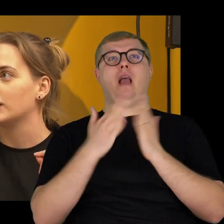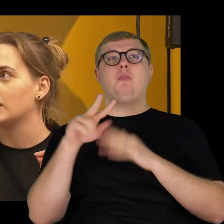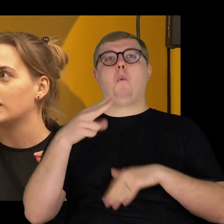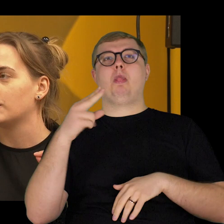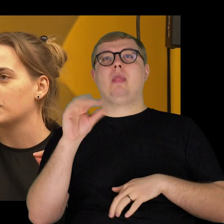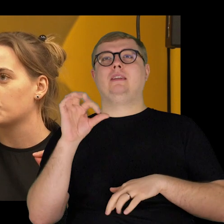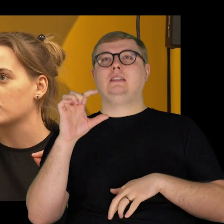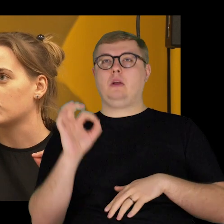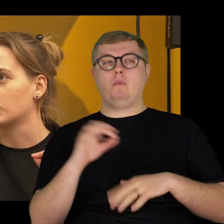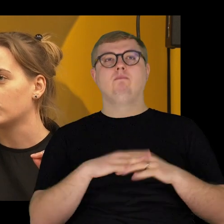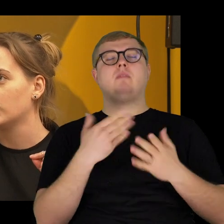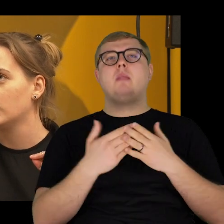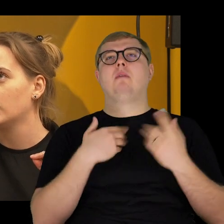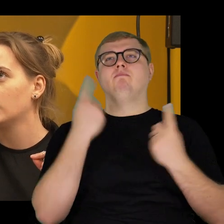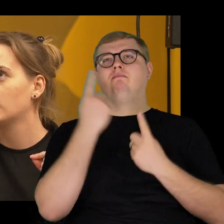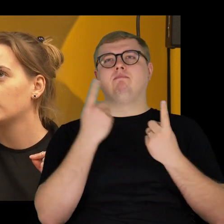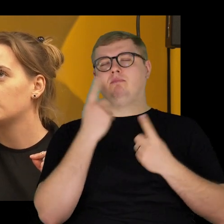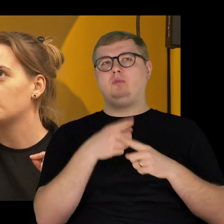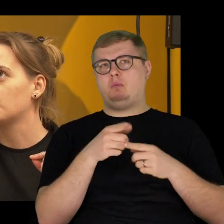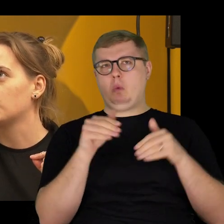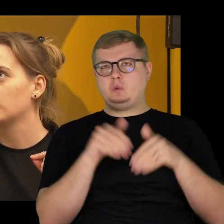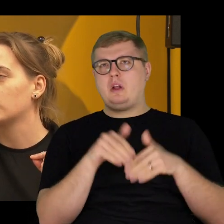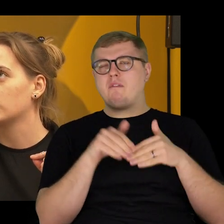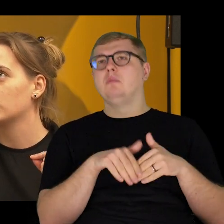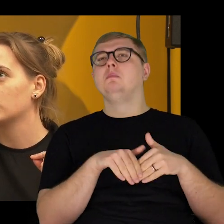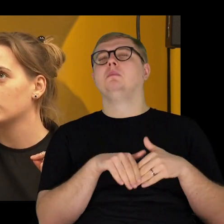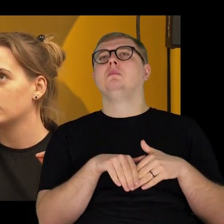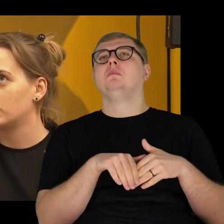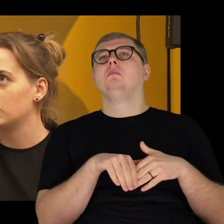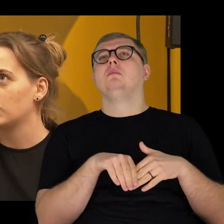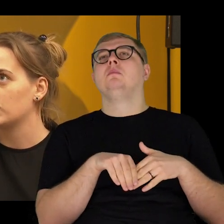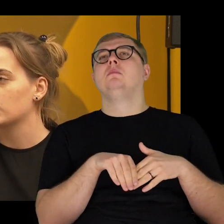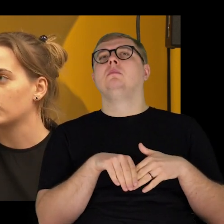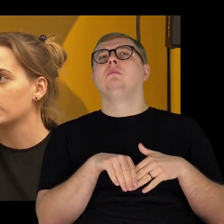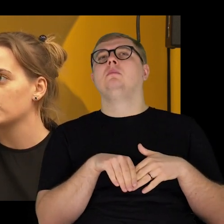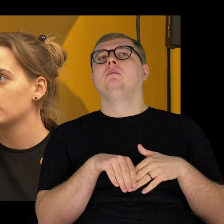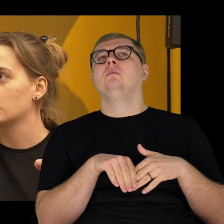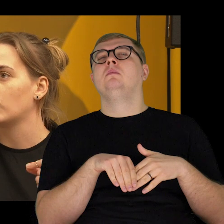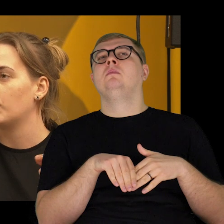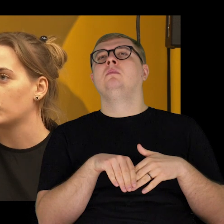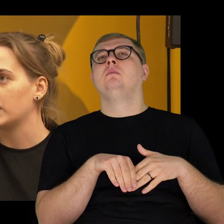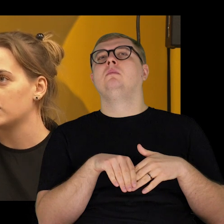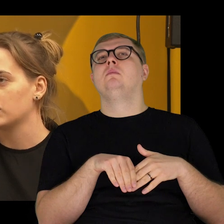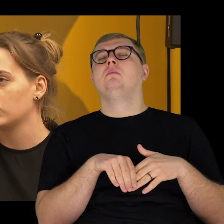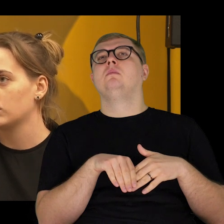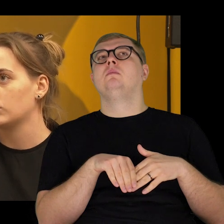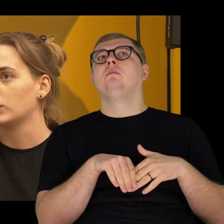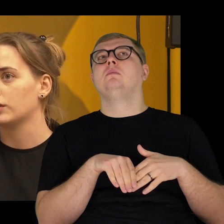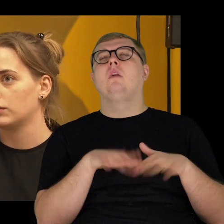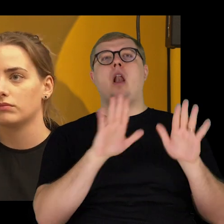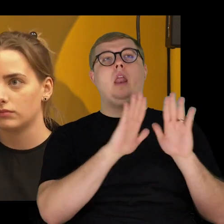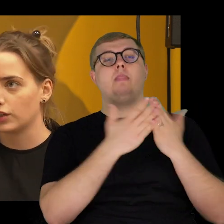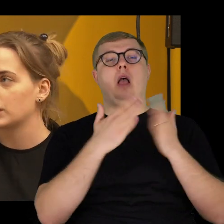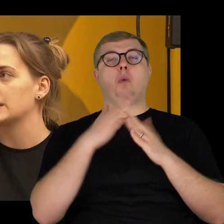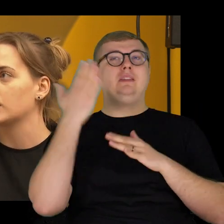wonder if it's possible to literary scholars to collaborate